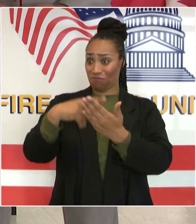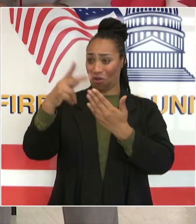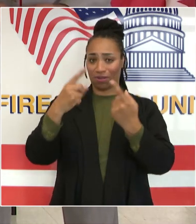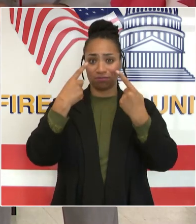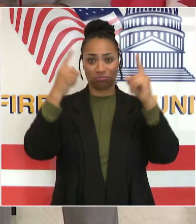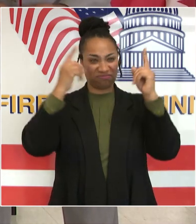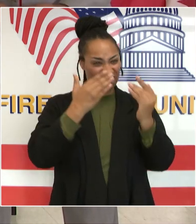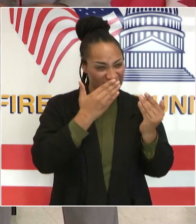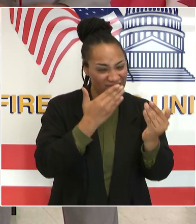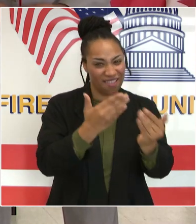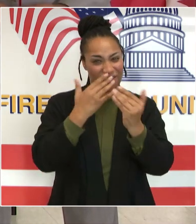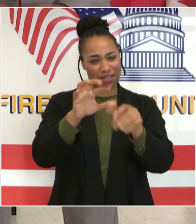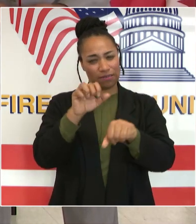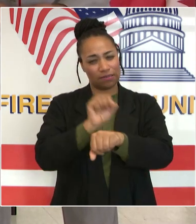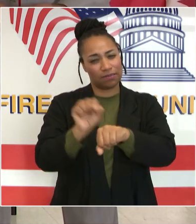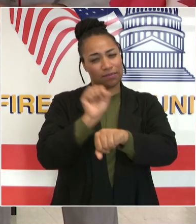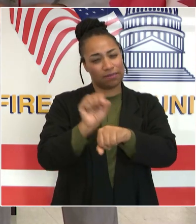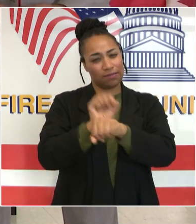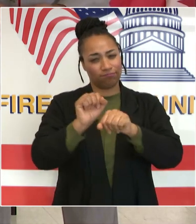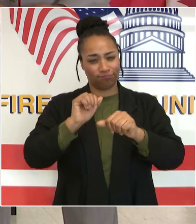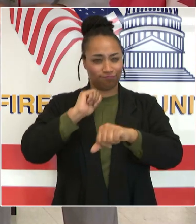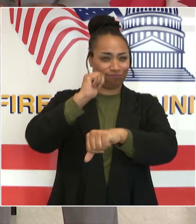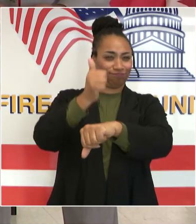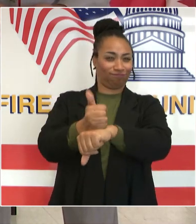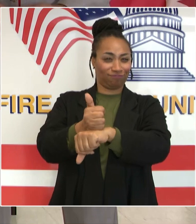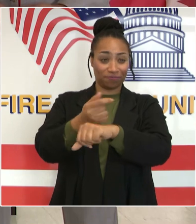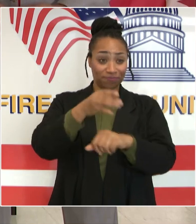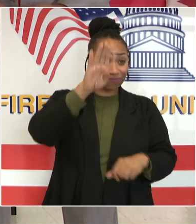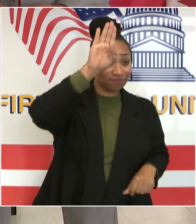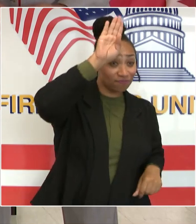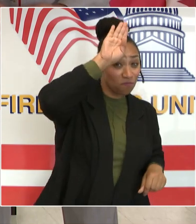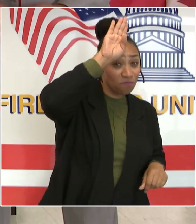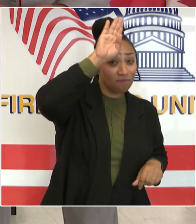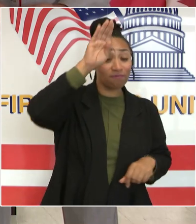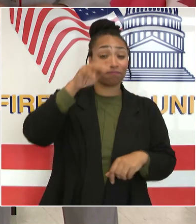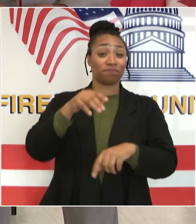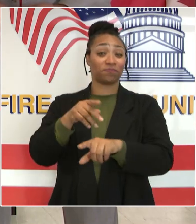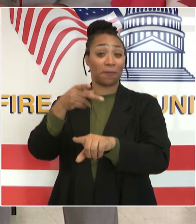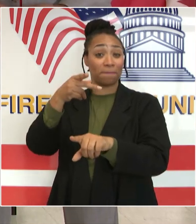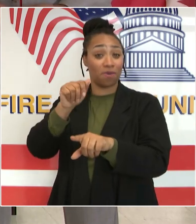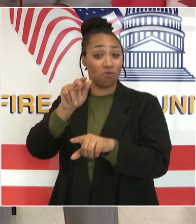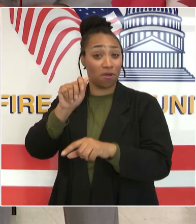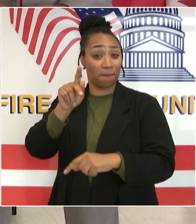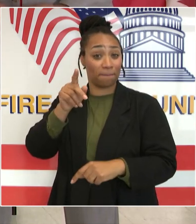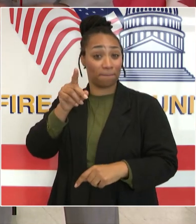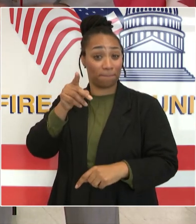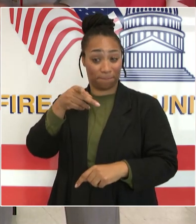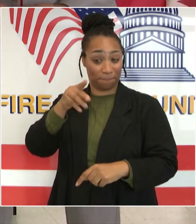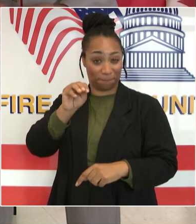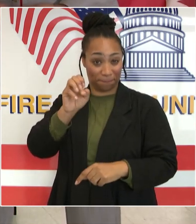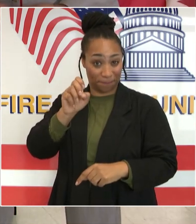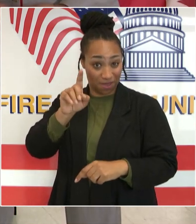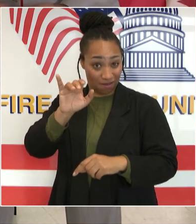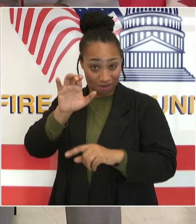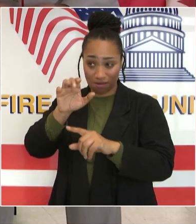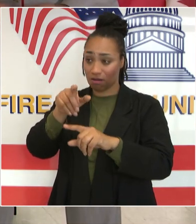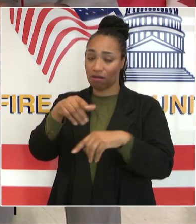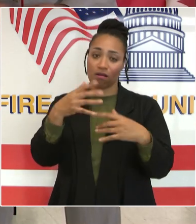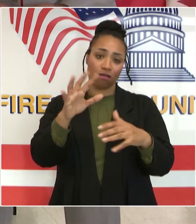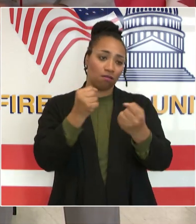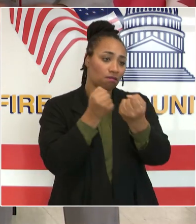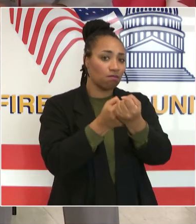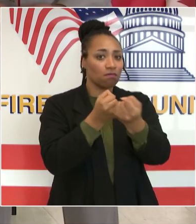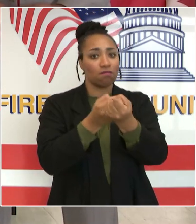are there for people in some of their most difficult times, for sure. So to talk more about